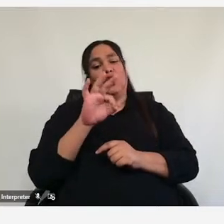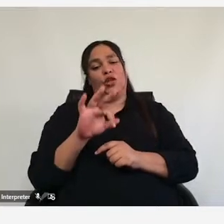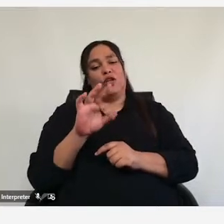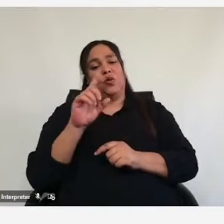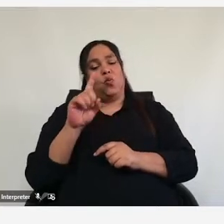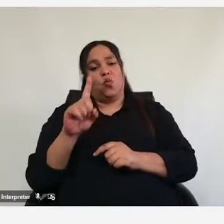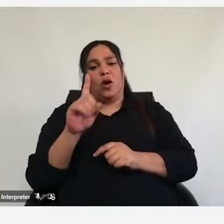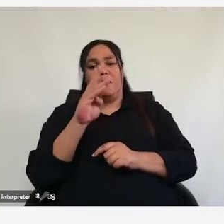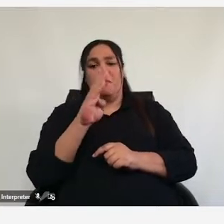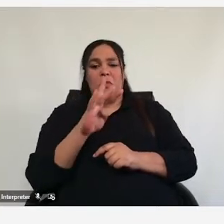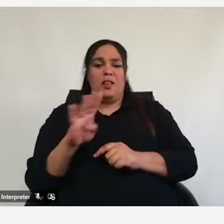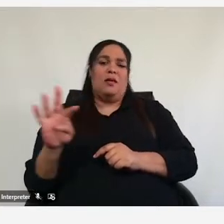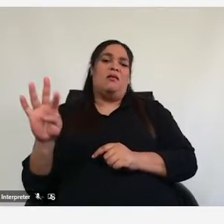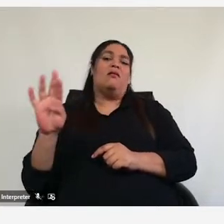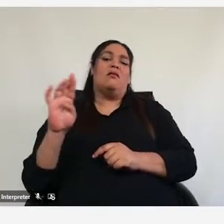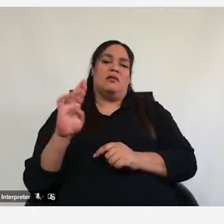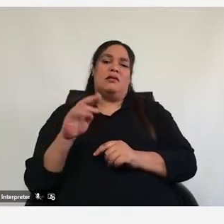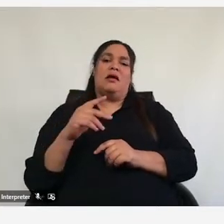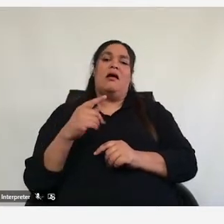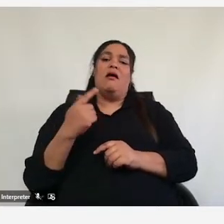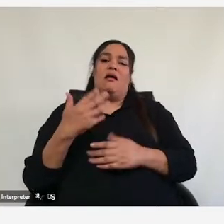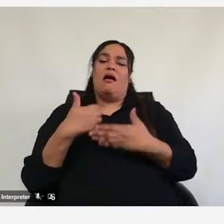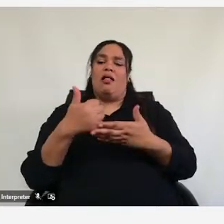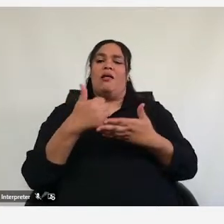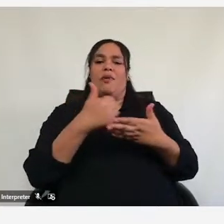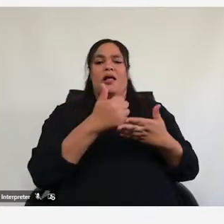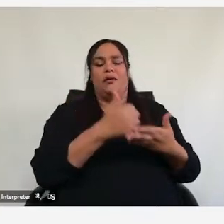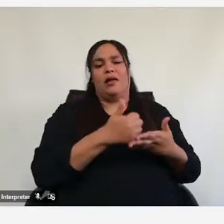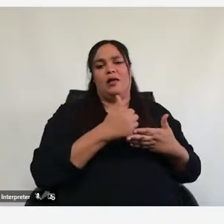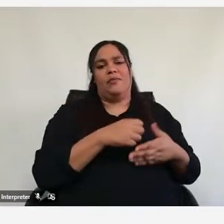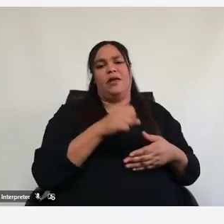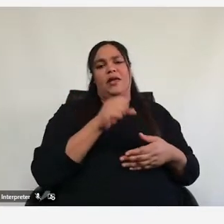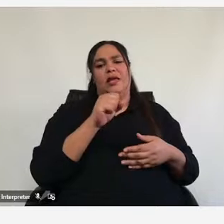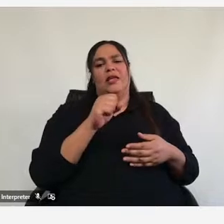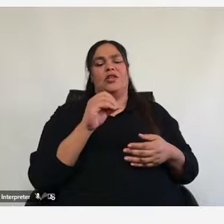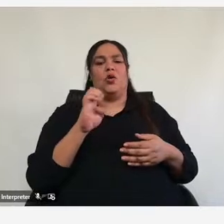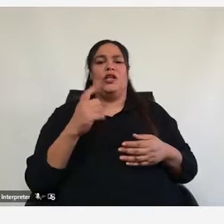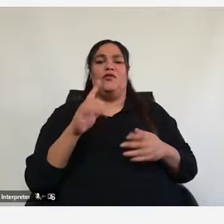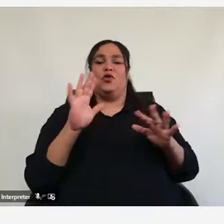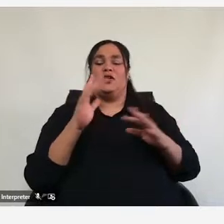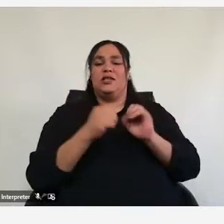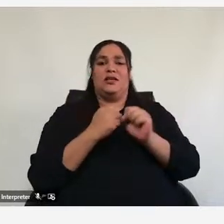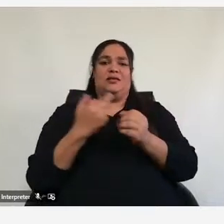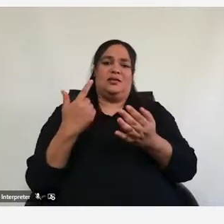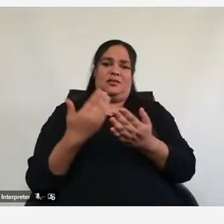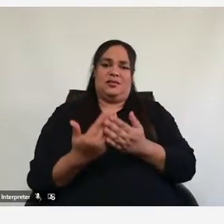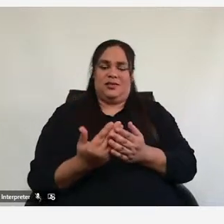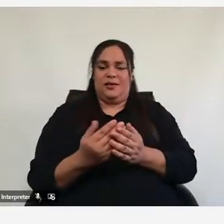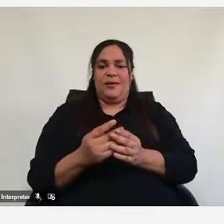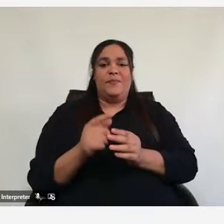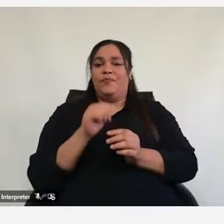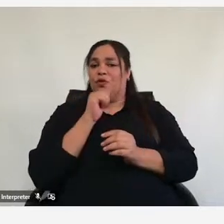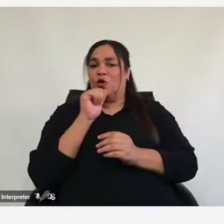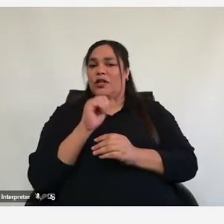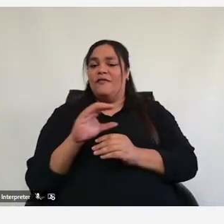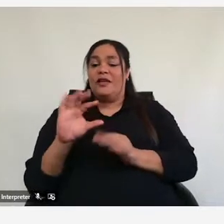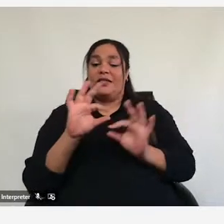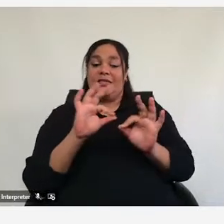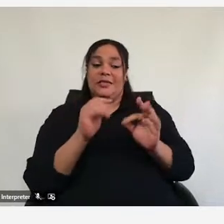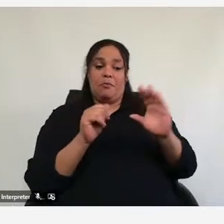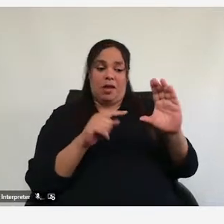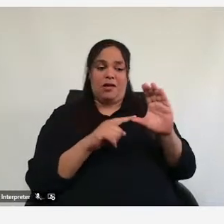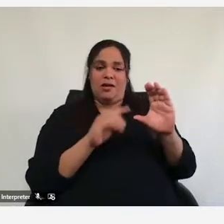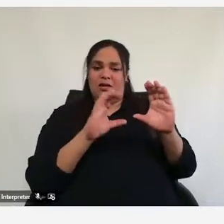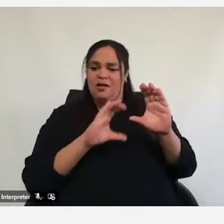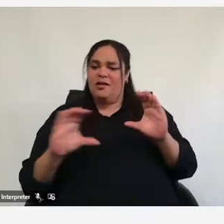331 billion rand bailing out SOEs over 10 years instead of investing this money in